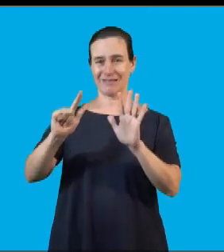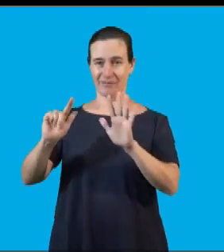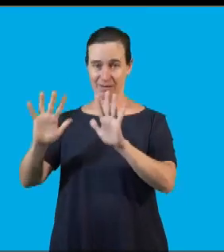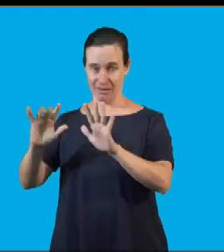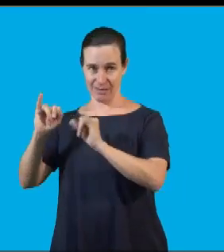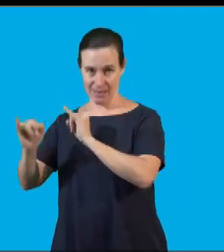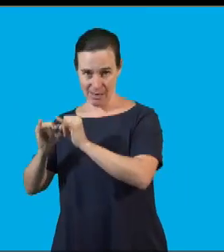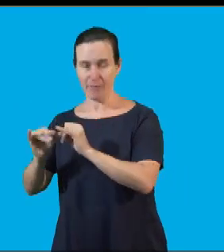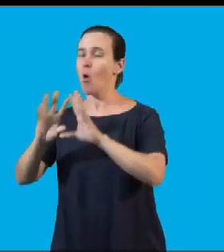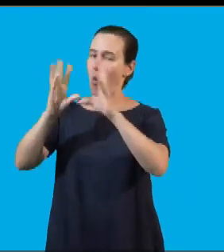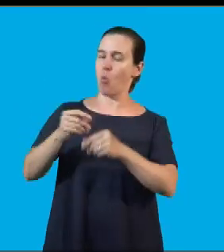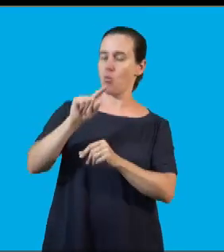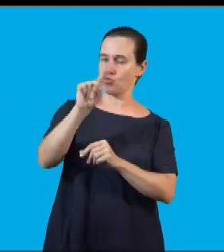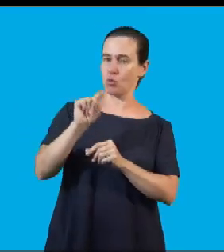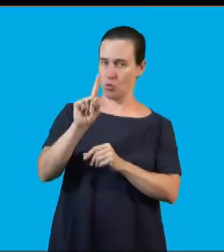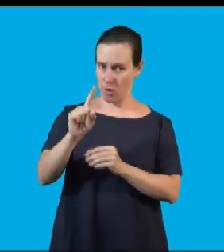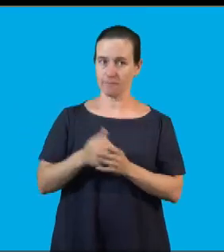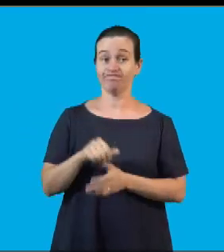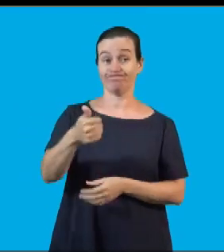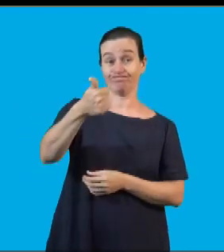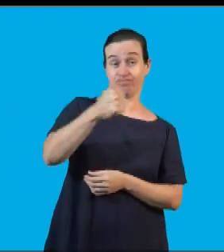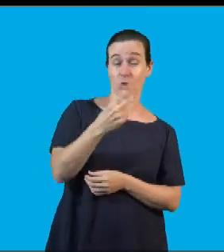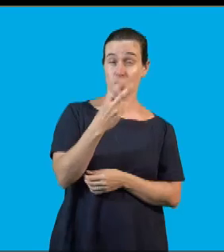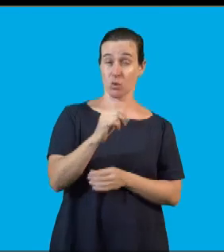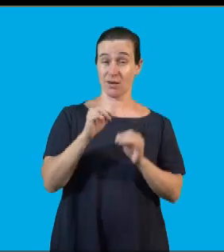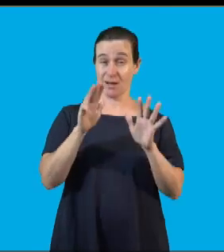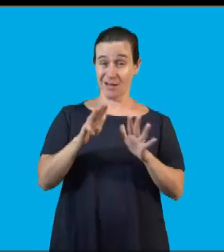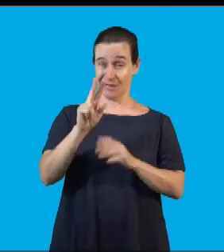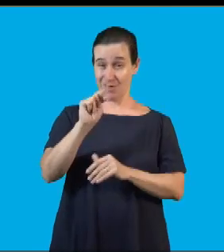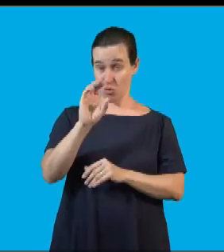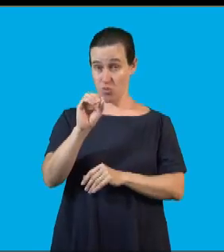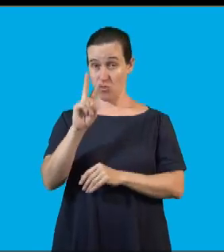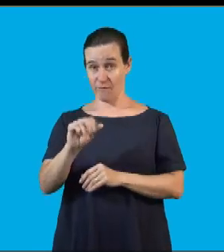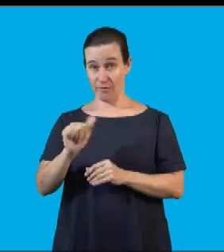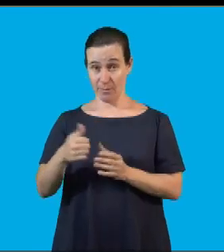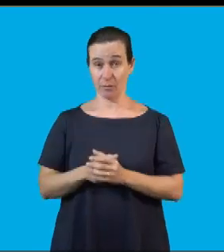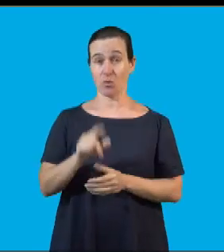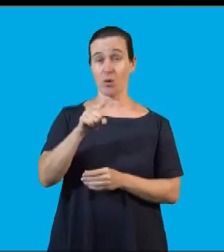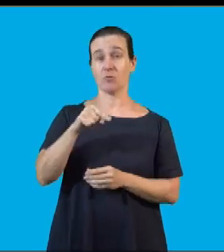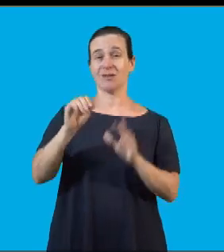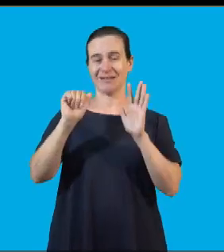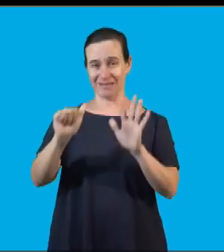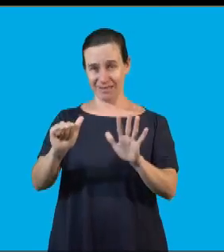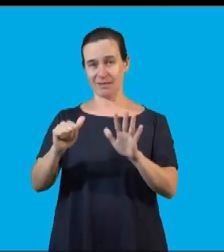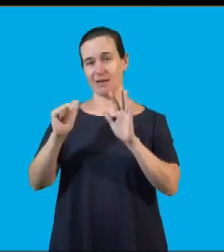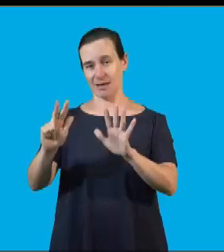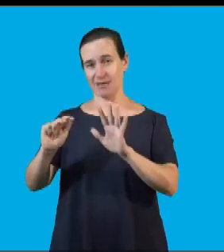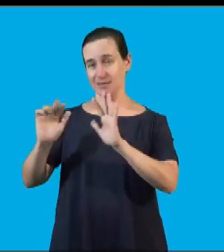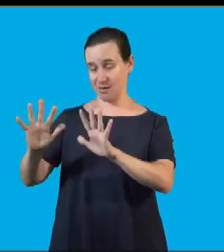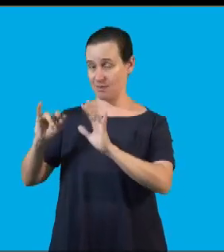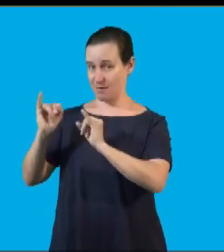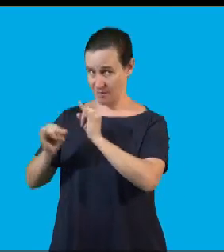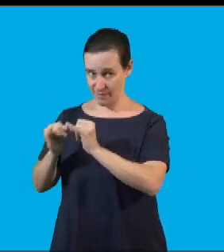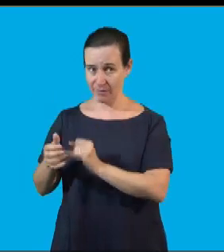10, and 11, all from question 1. 2019 November, question 1.6,